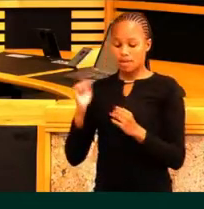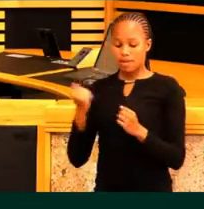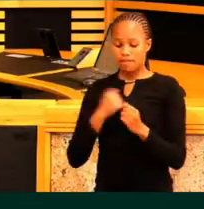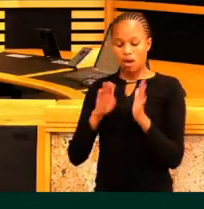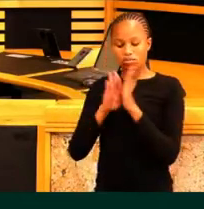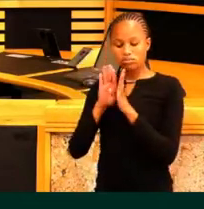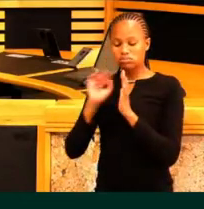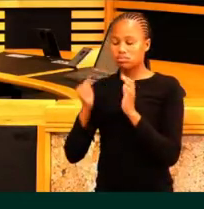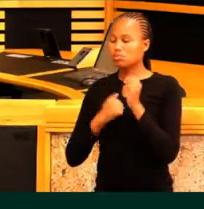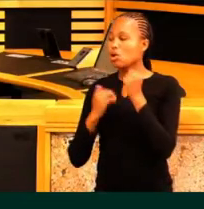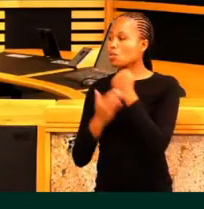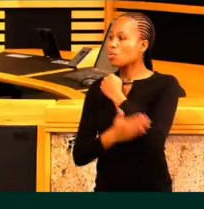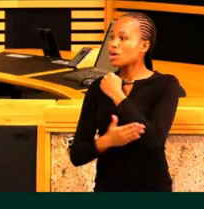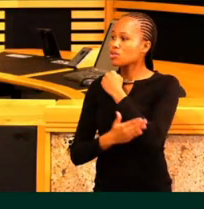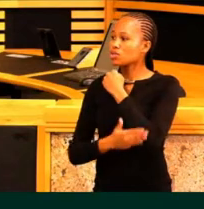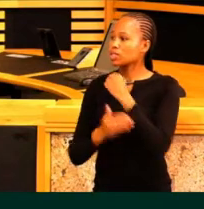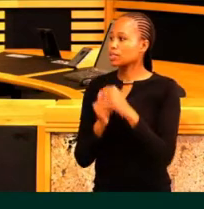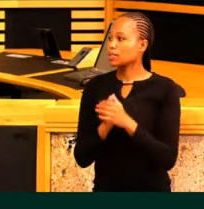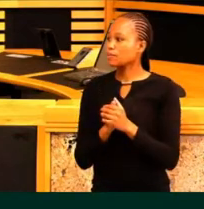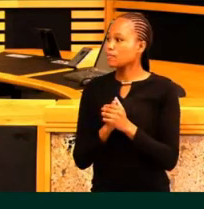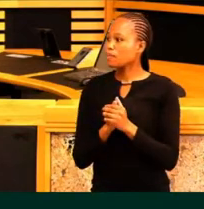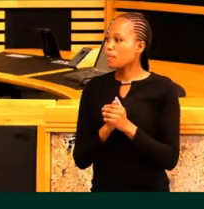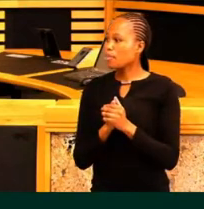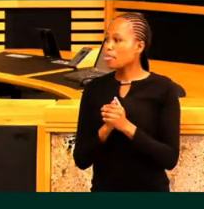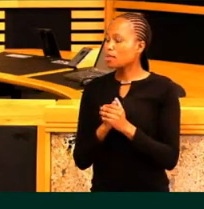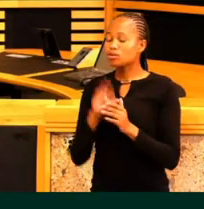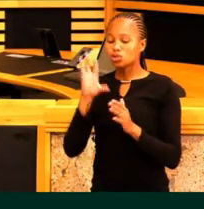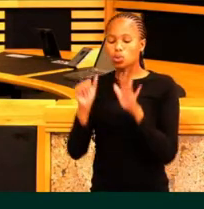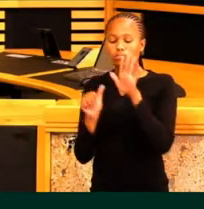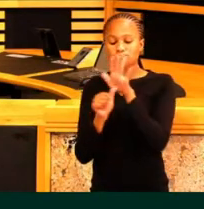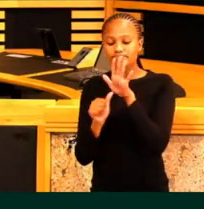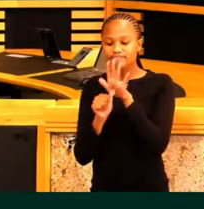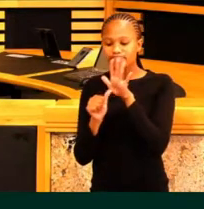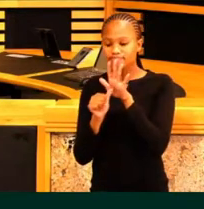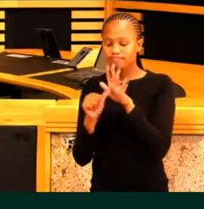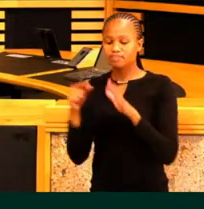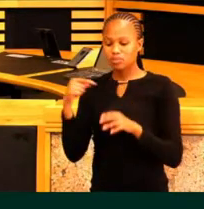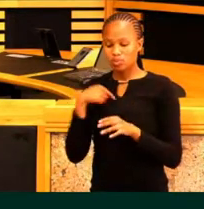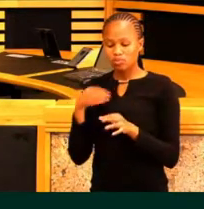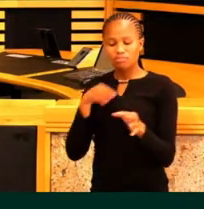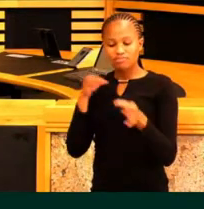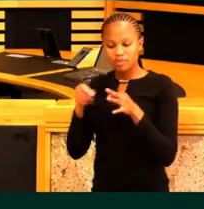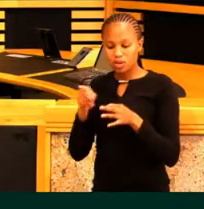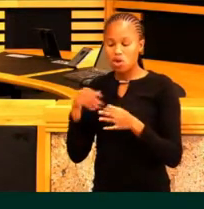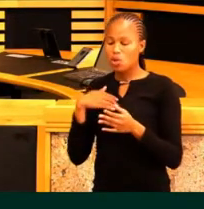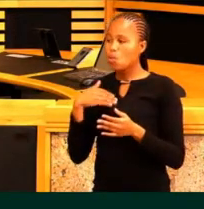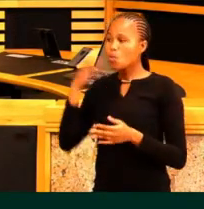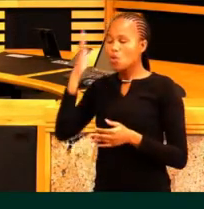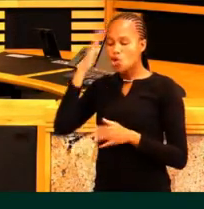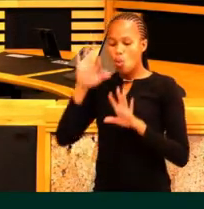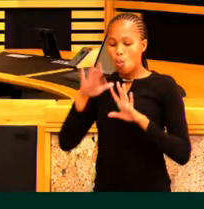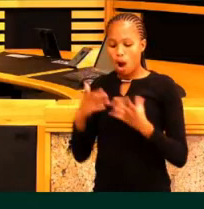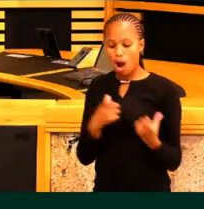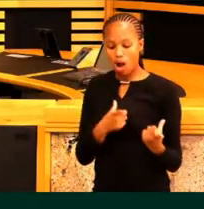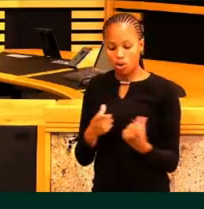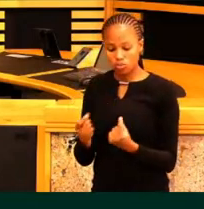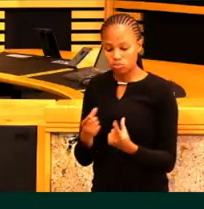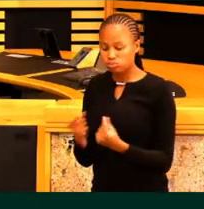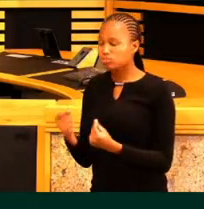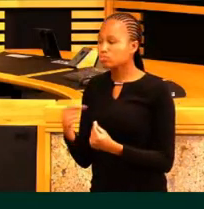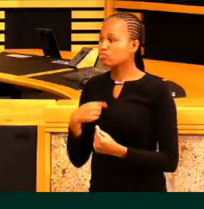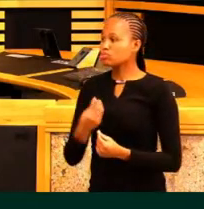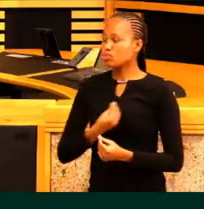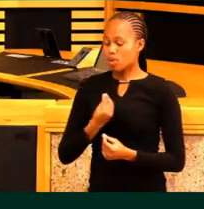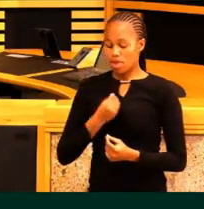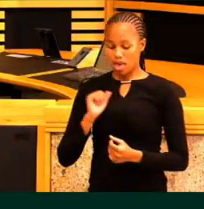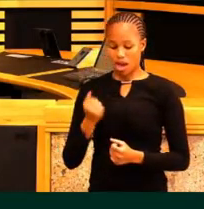country there is no way so it's important that we internalize that and we know how it flows as young people